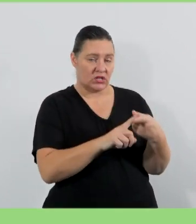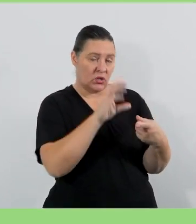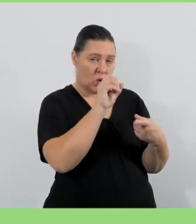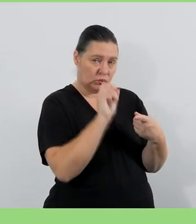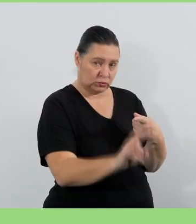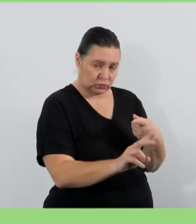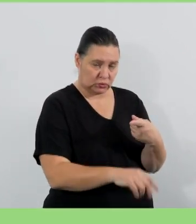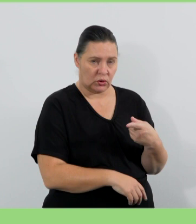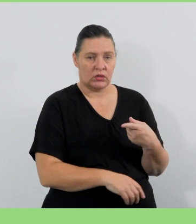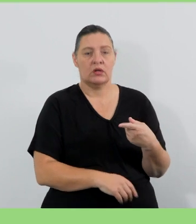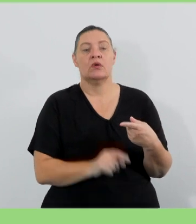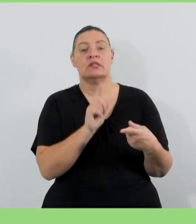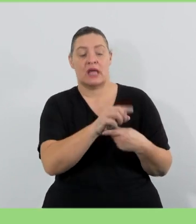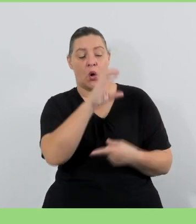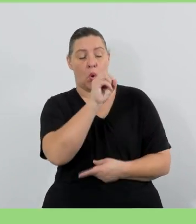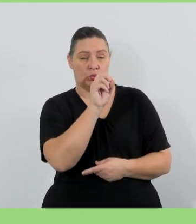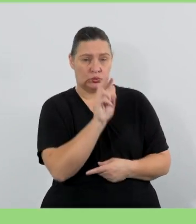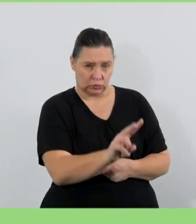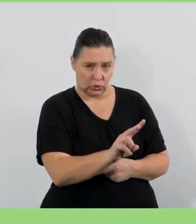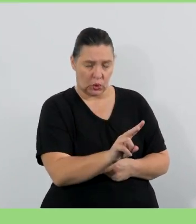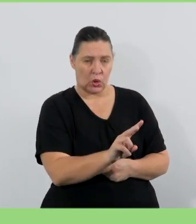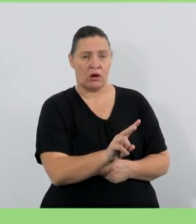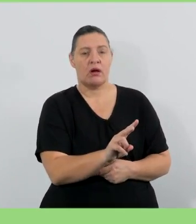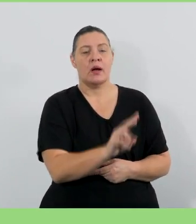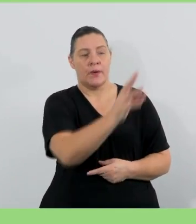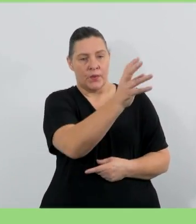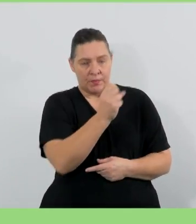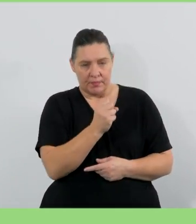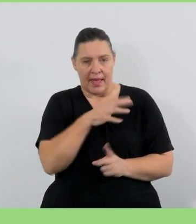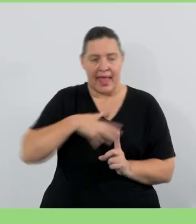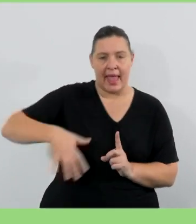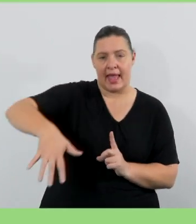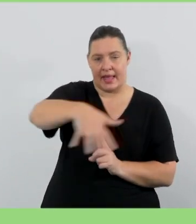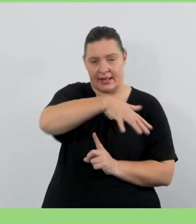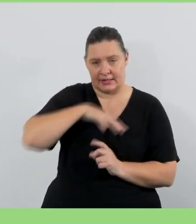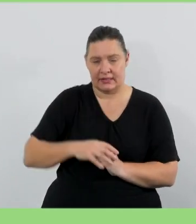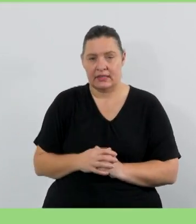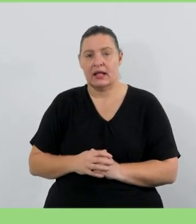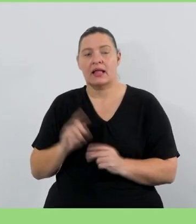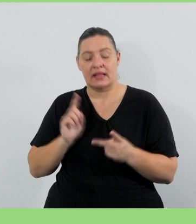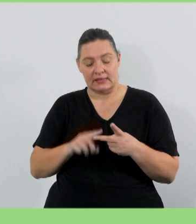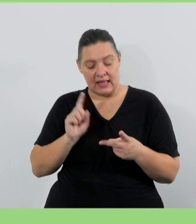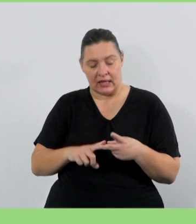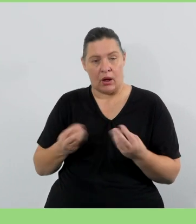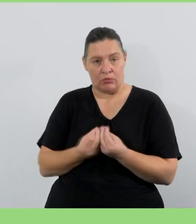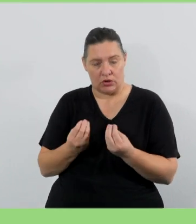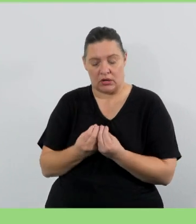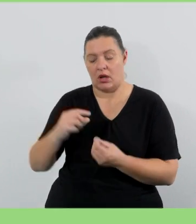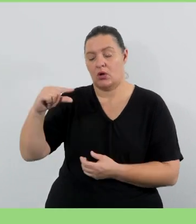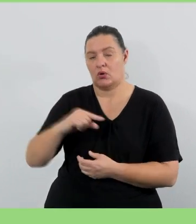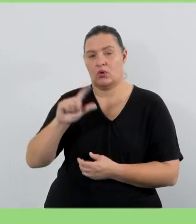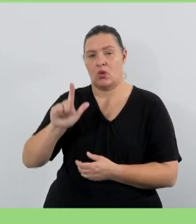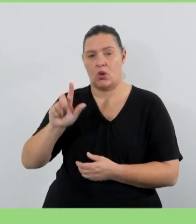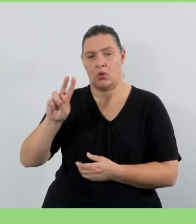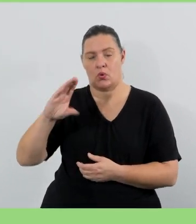product is oxygen. Now, we said that the oxygen is then taken into the air. And then the second product